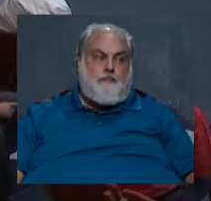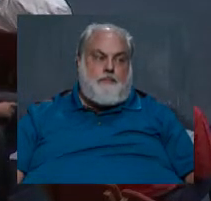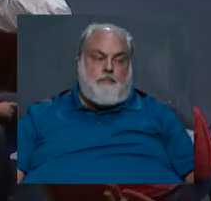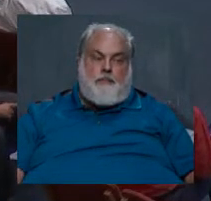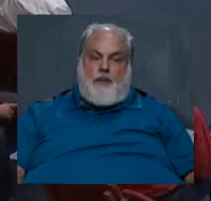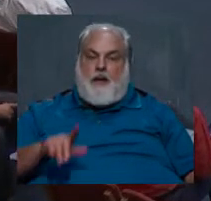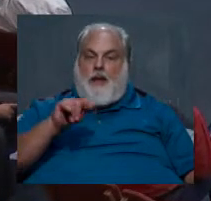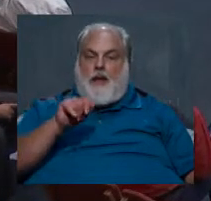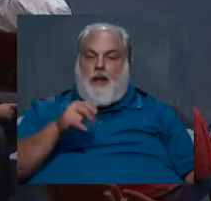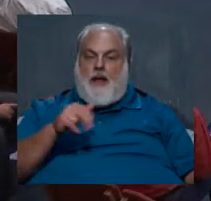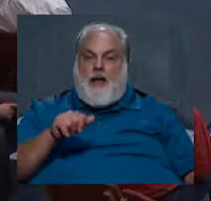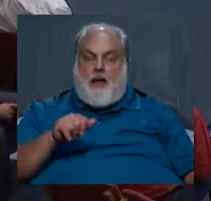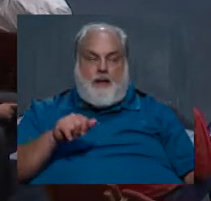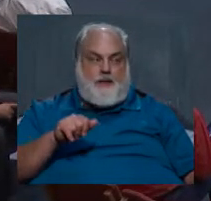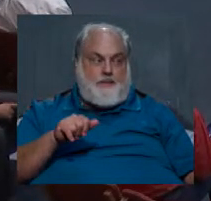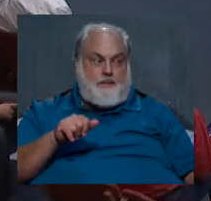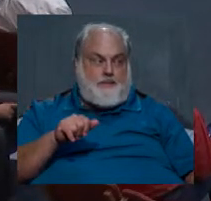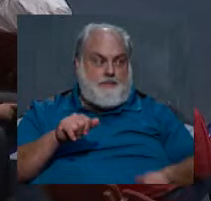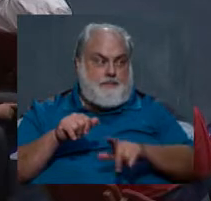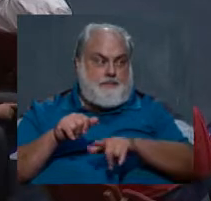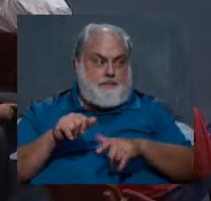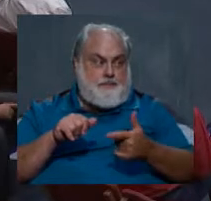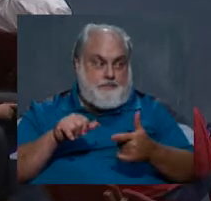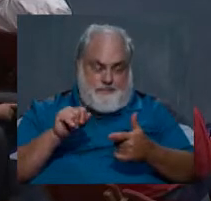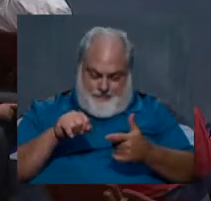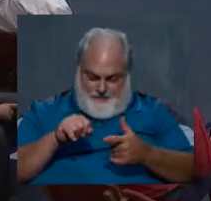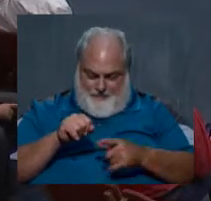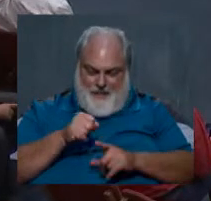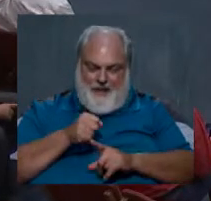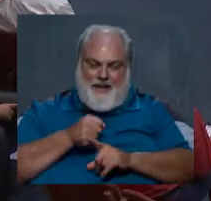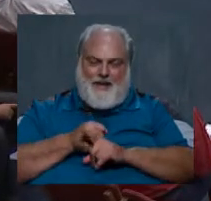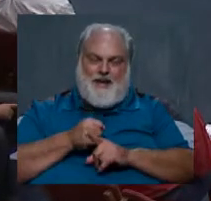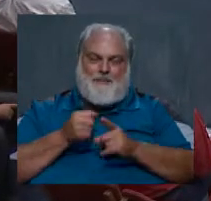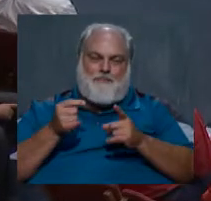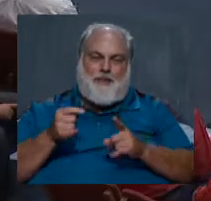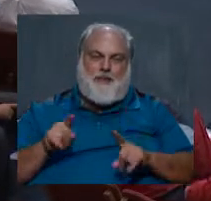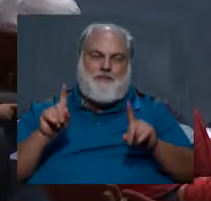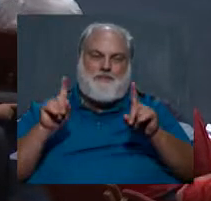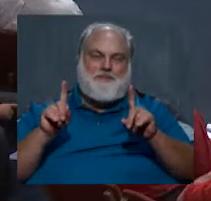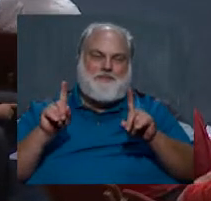Commissioner Leahy, can you get it? Yeah, I hit the button that time.